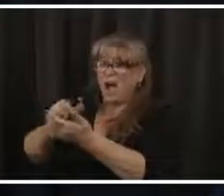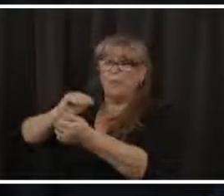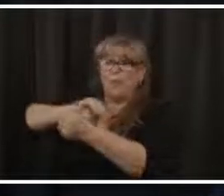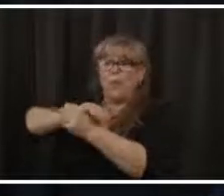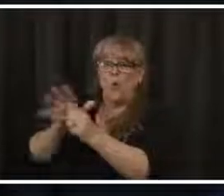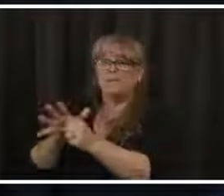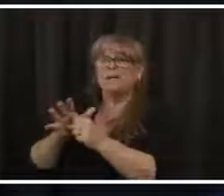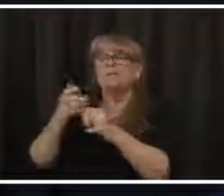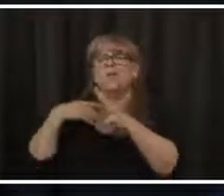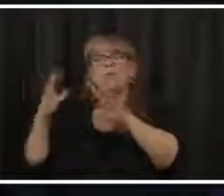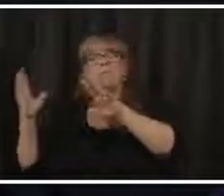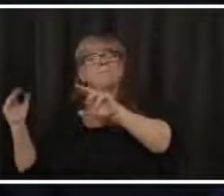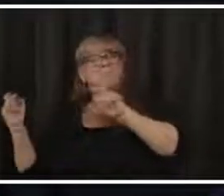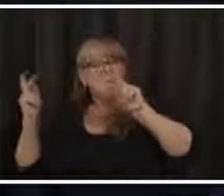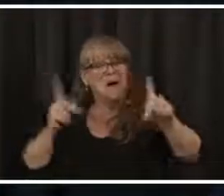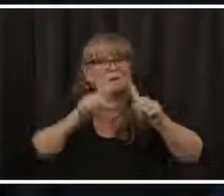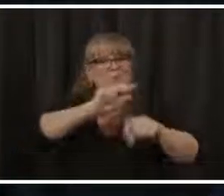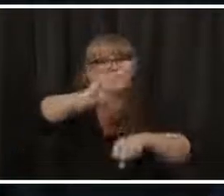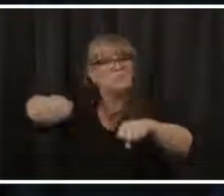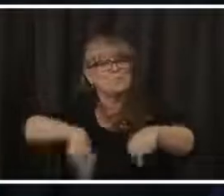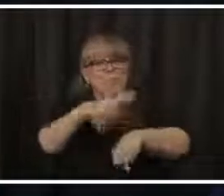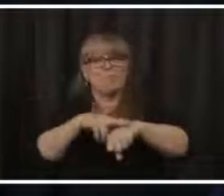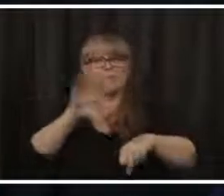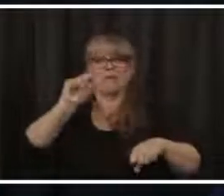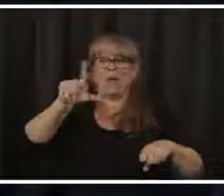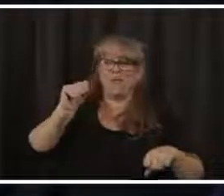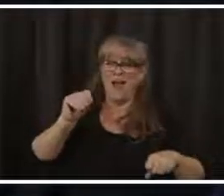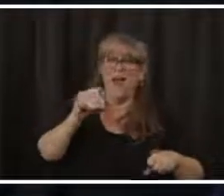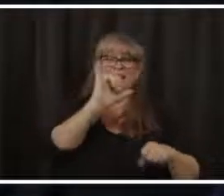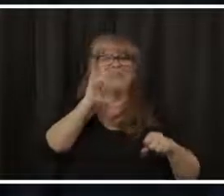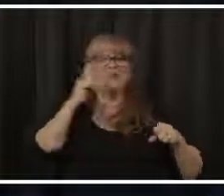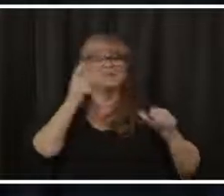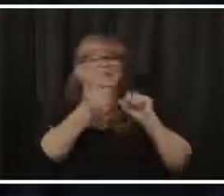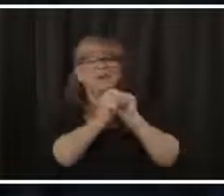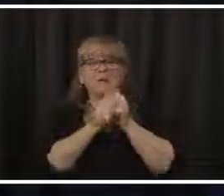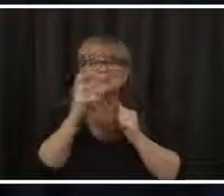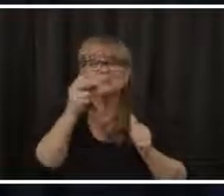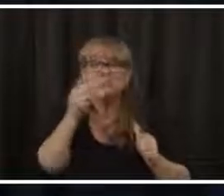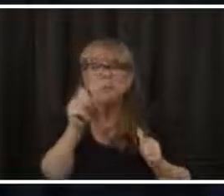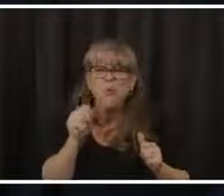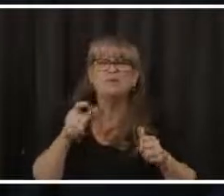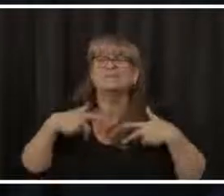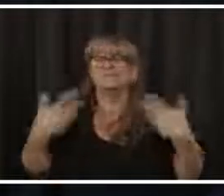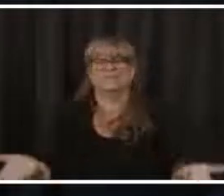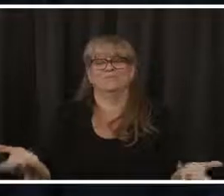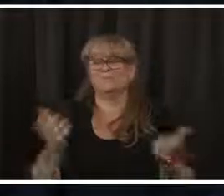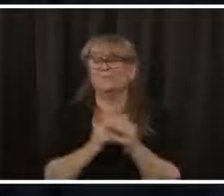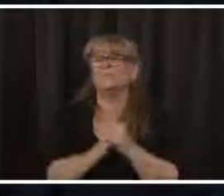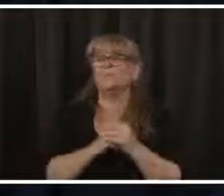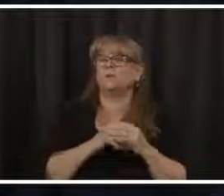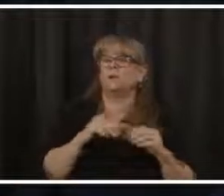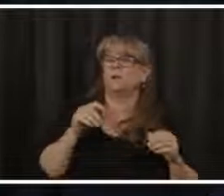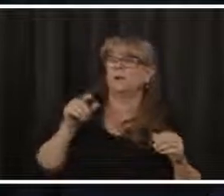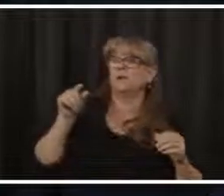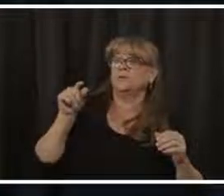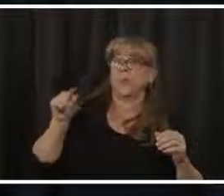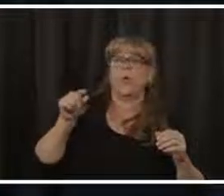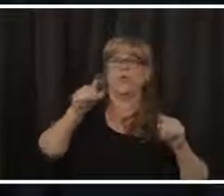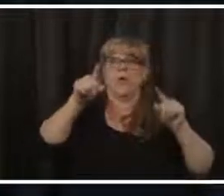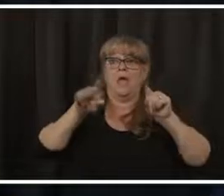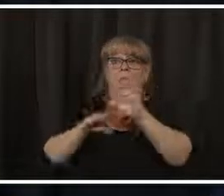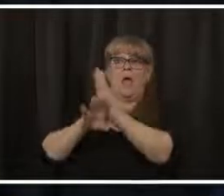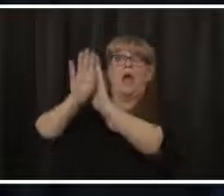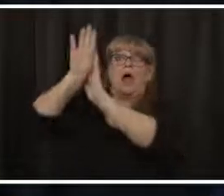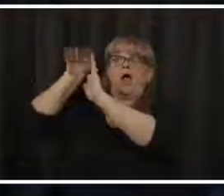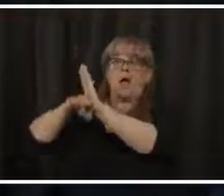little competitive in Colorado. And I think that chart that Dr. Herlihy showed that. If your community has some of the higher